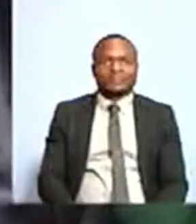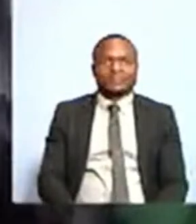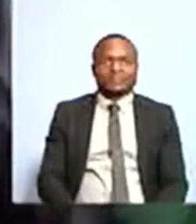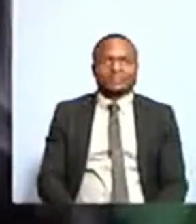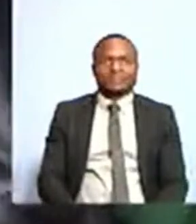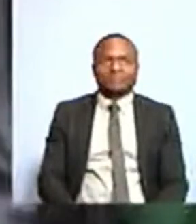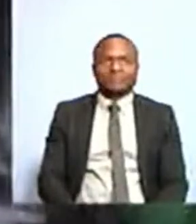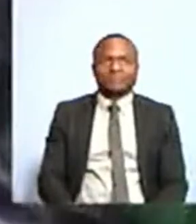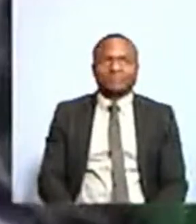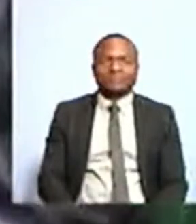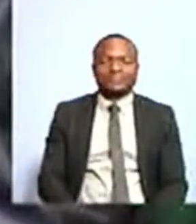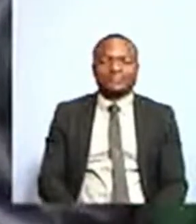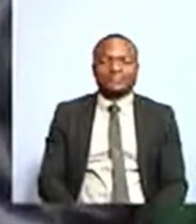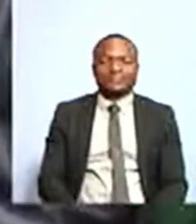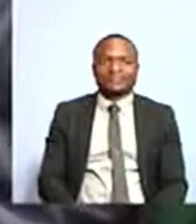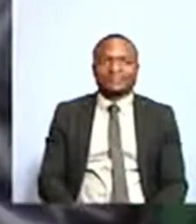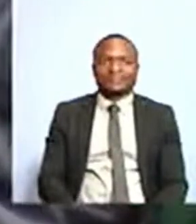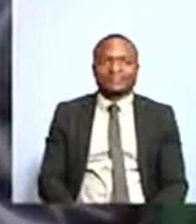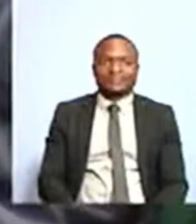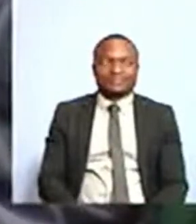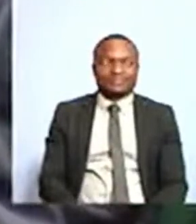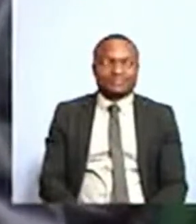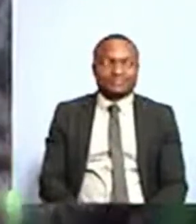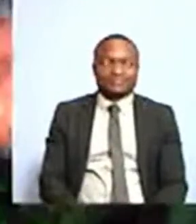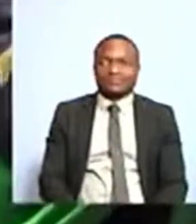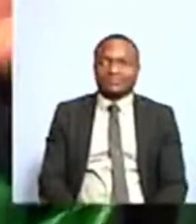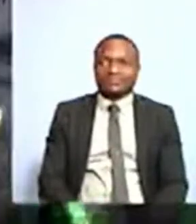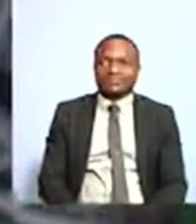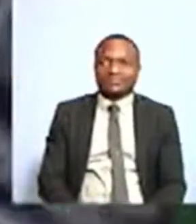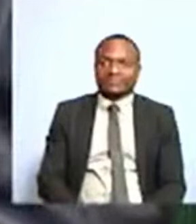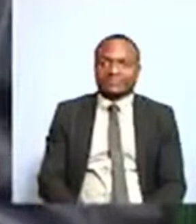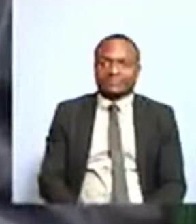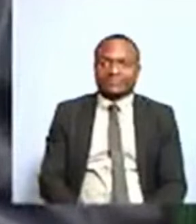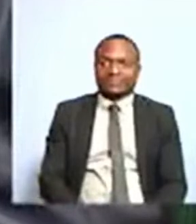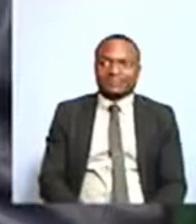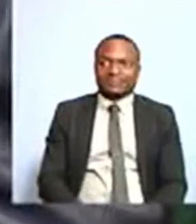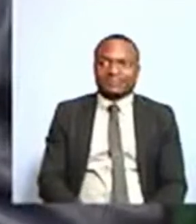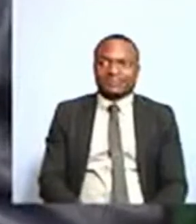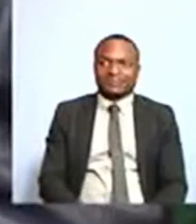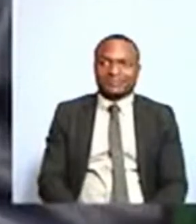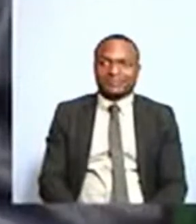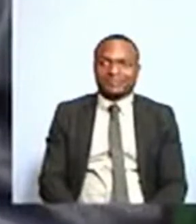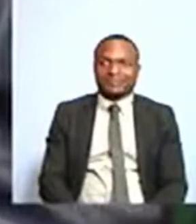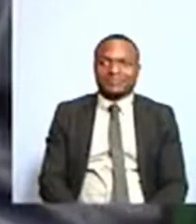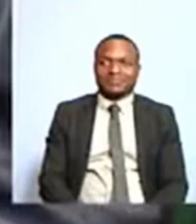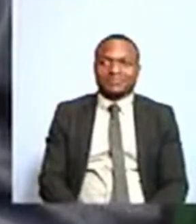There's a point of order. You can go ahead. Oh, Honorable.